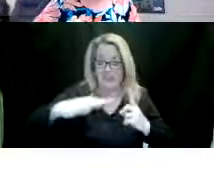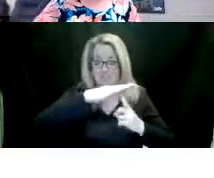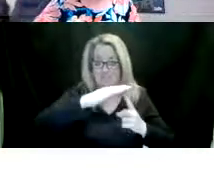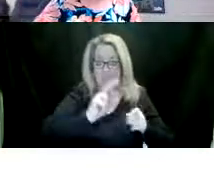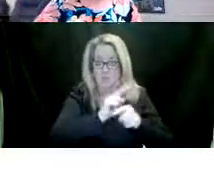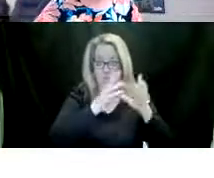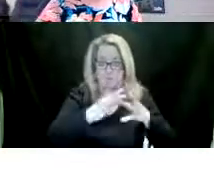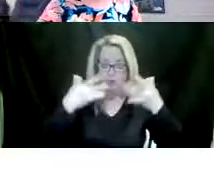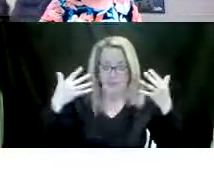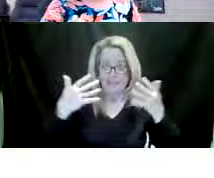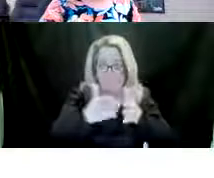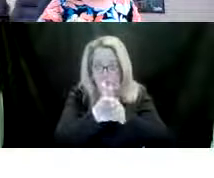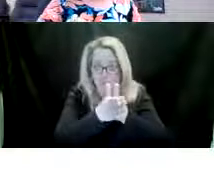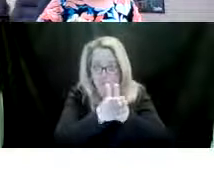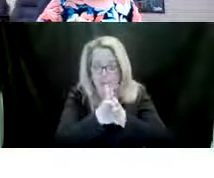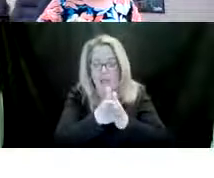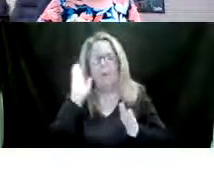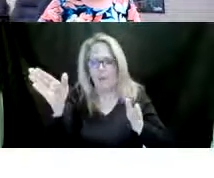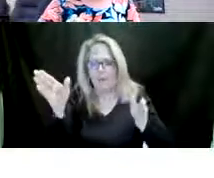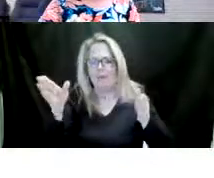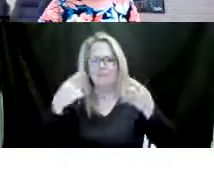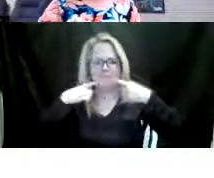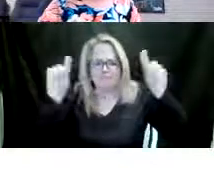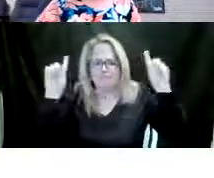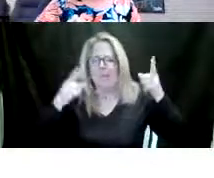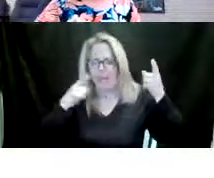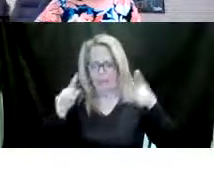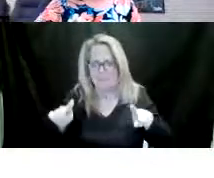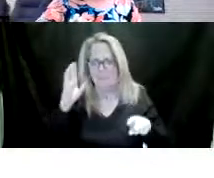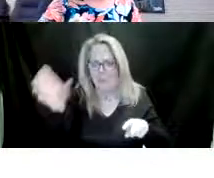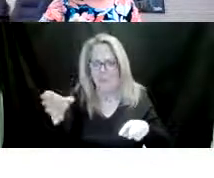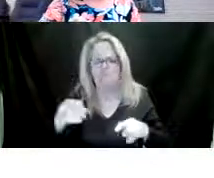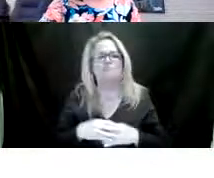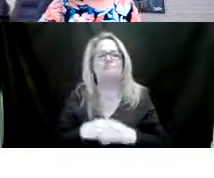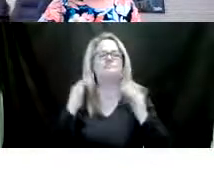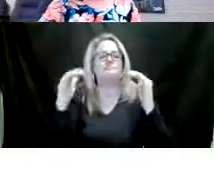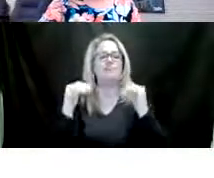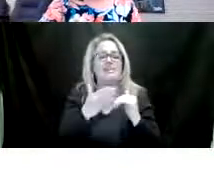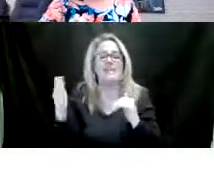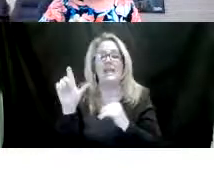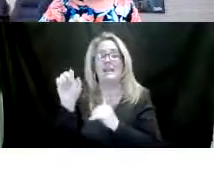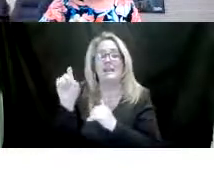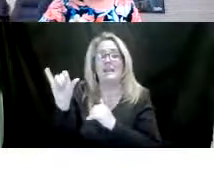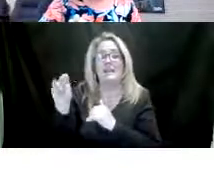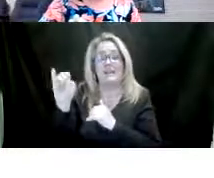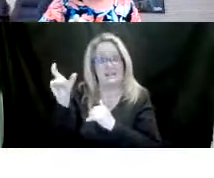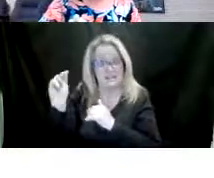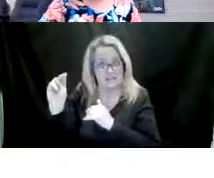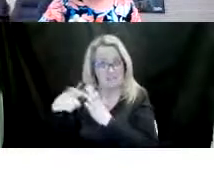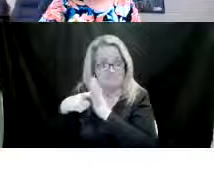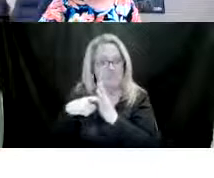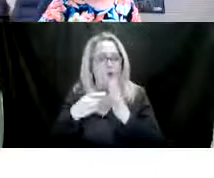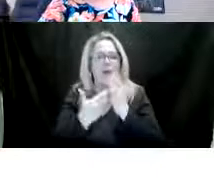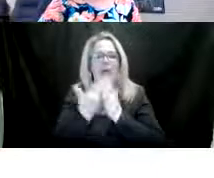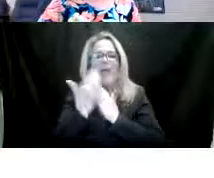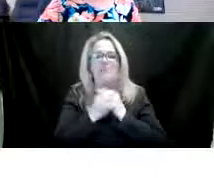happen. The next thing that Lilli Nielsen absolutely insisted on is a hands-off